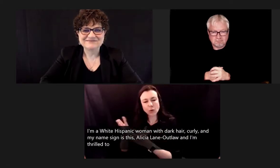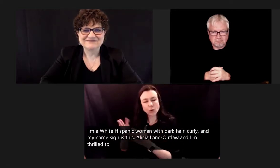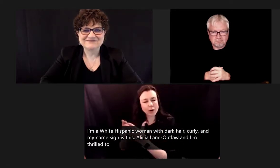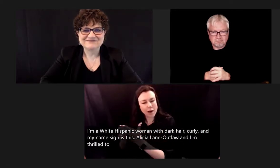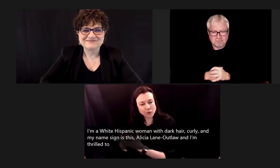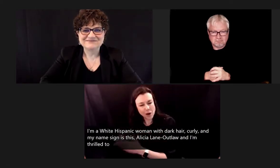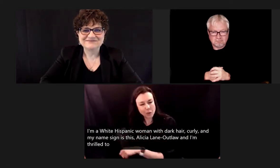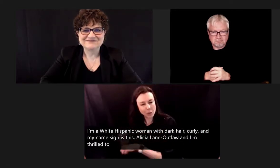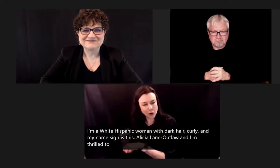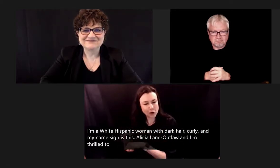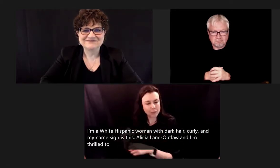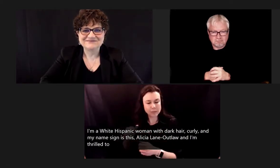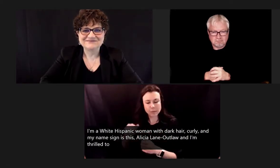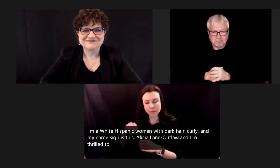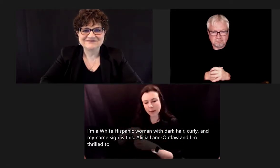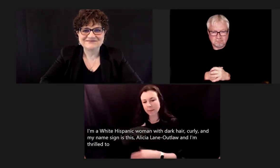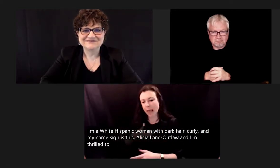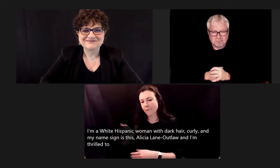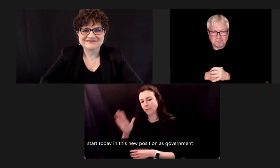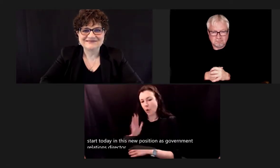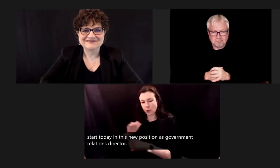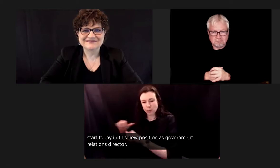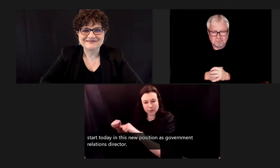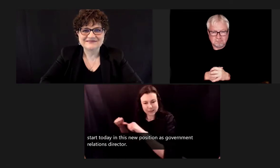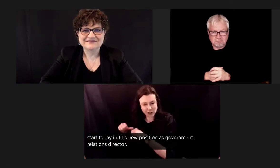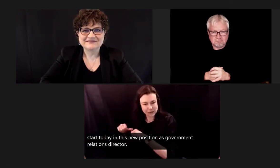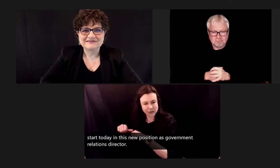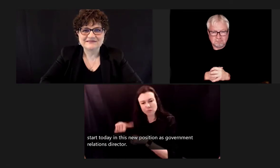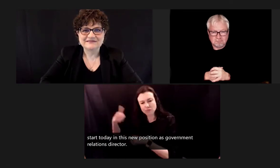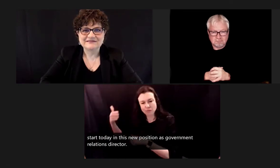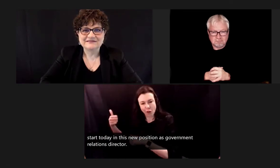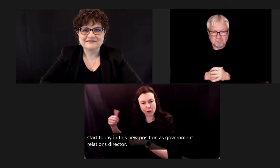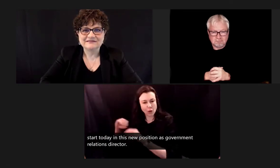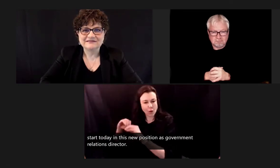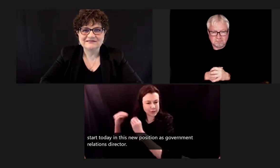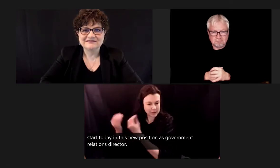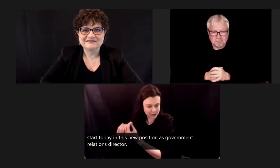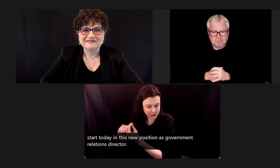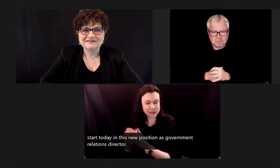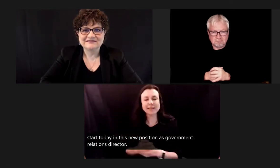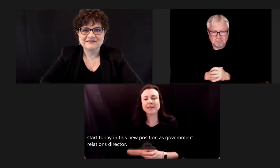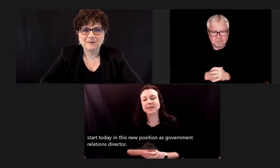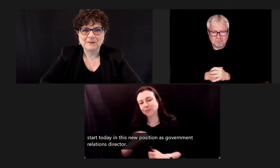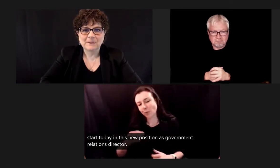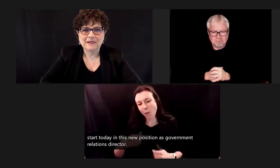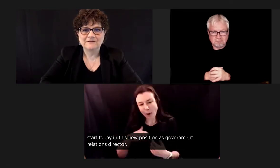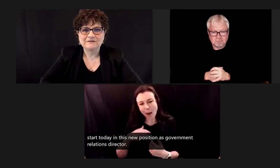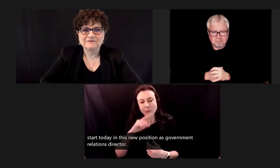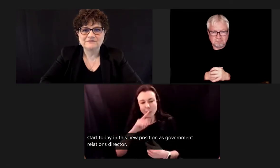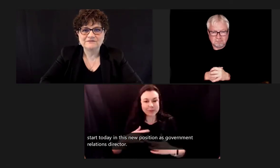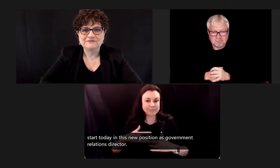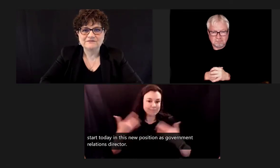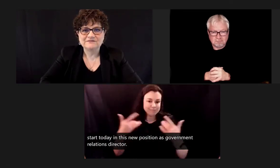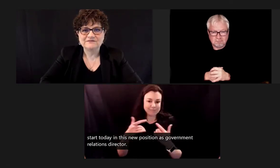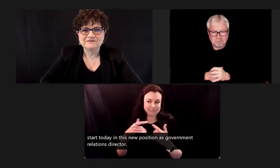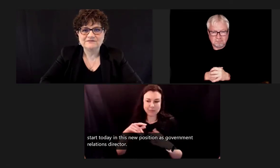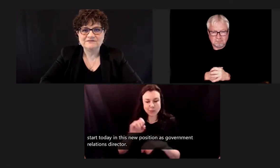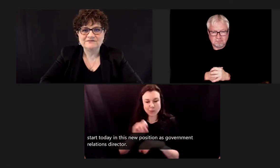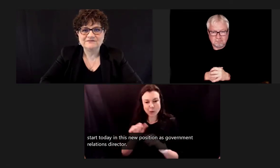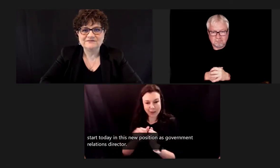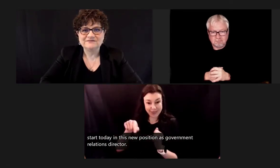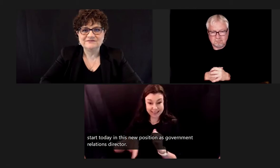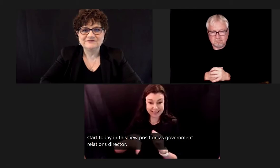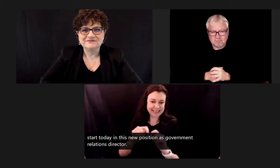Director. I've worked many years as a contractor in my former position with another organization.